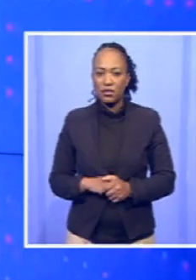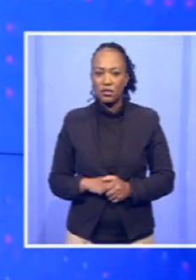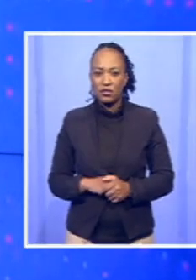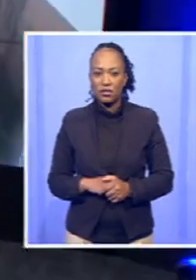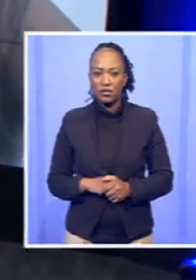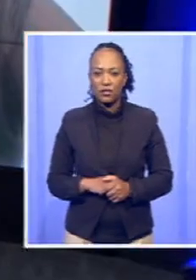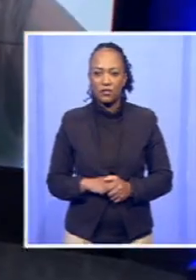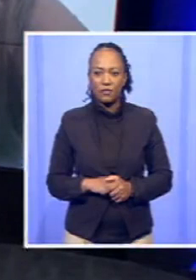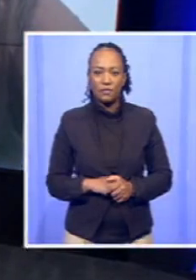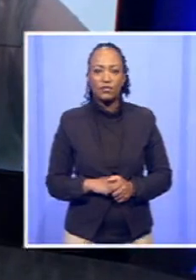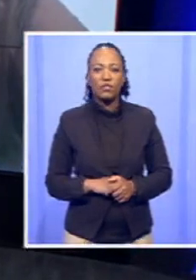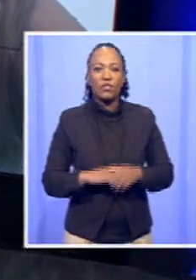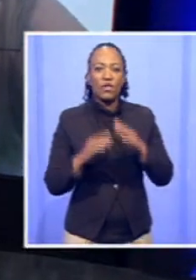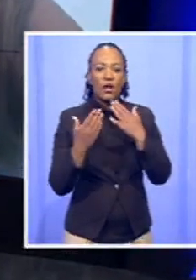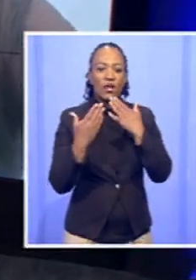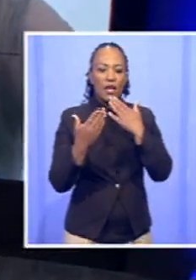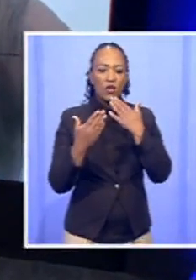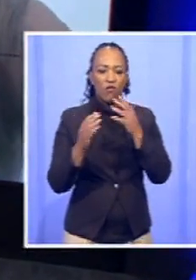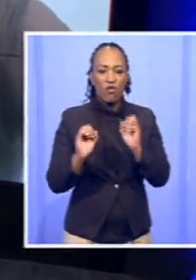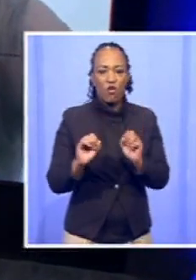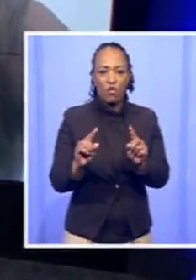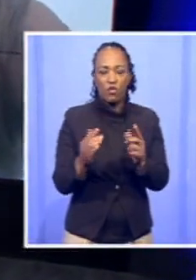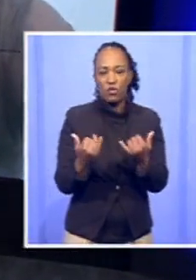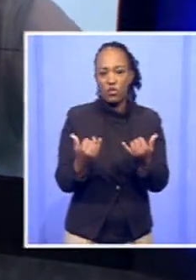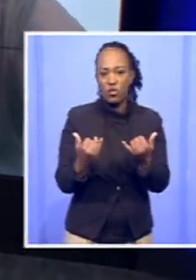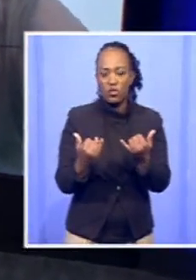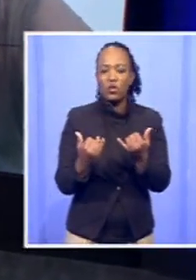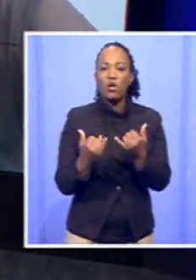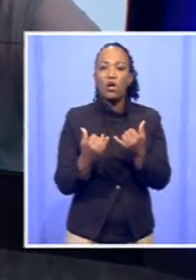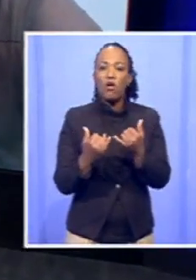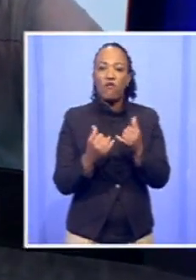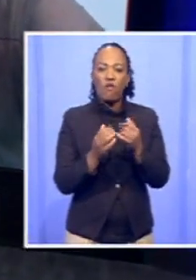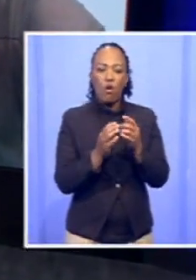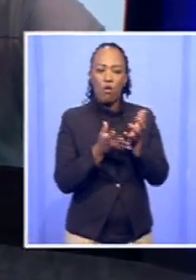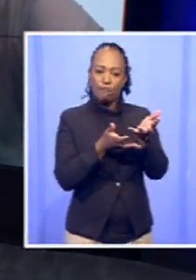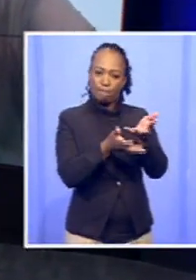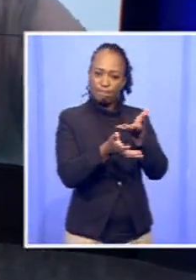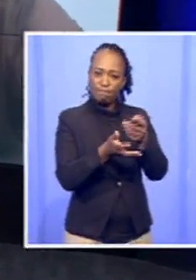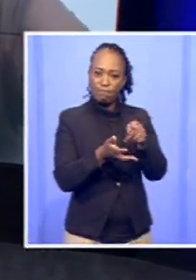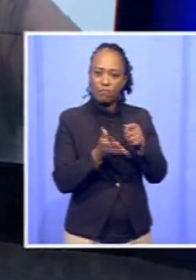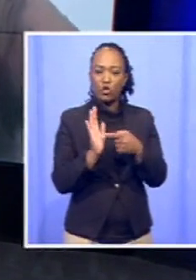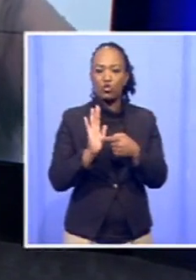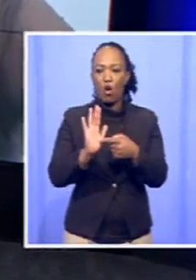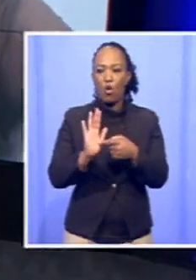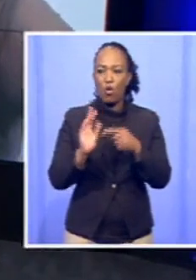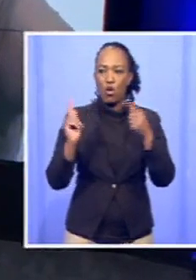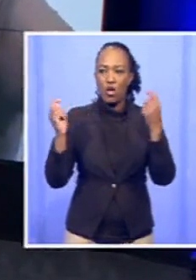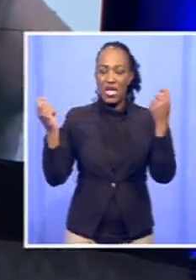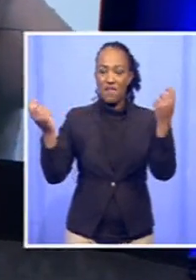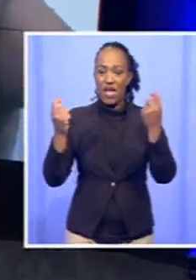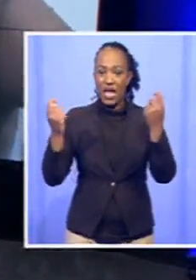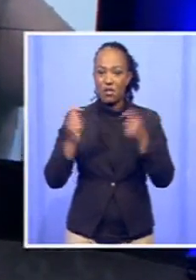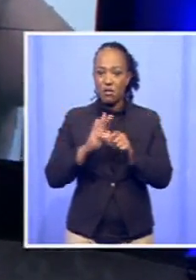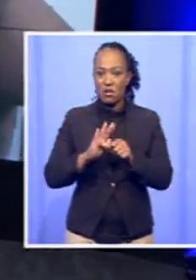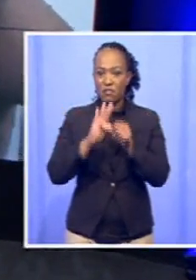No, thank you so much for the opportunity to speak to you guys and for showcasing this event. I think it's so important that the